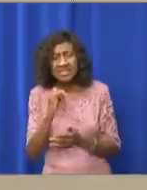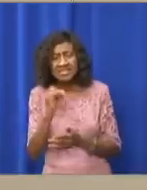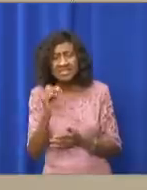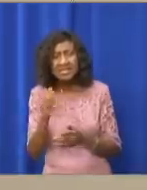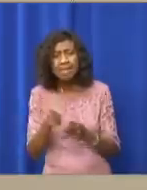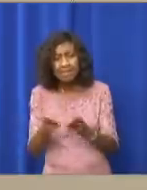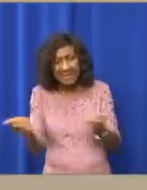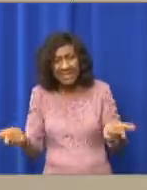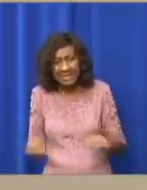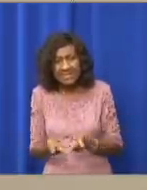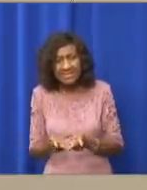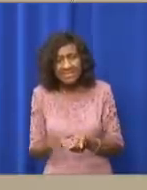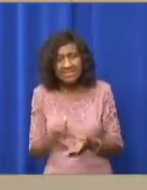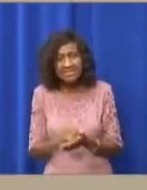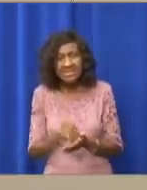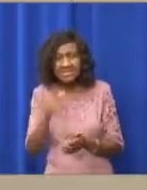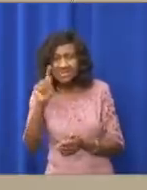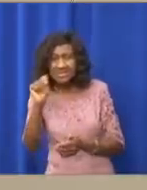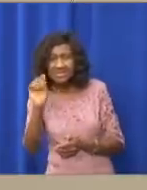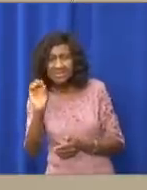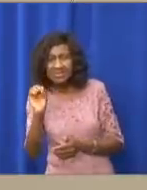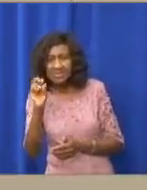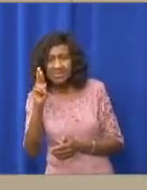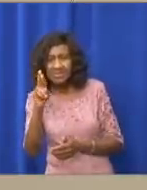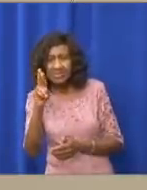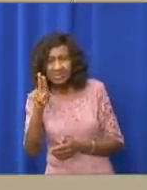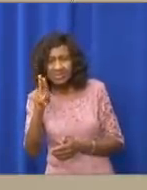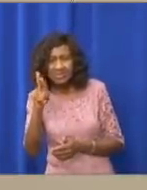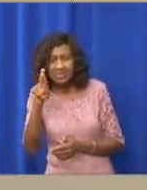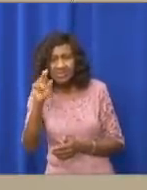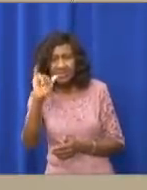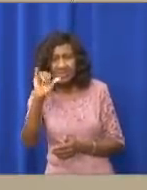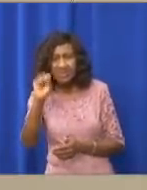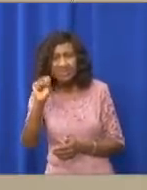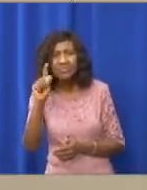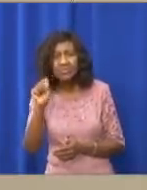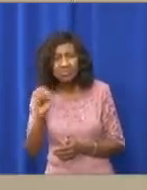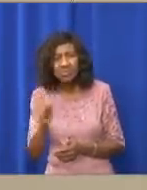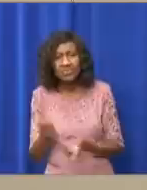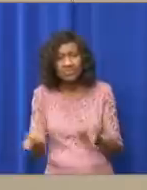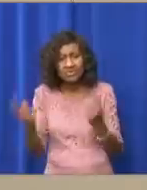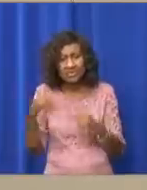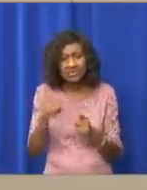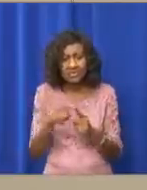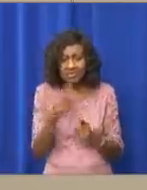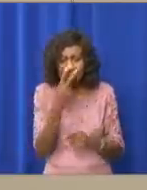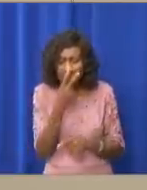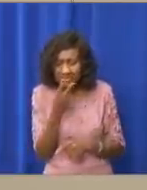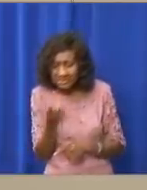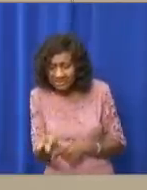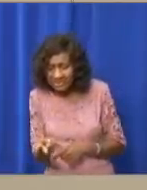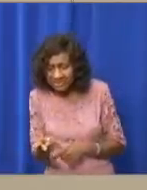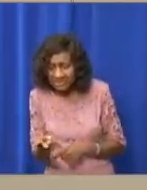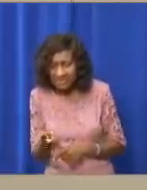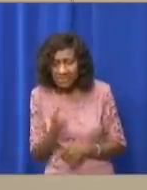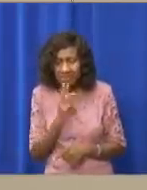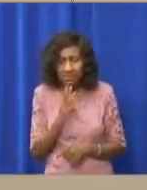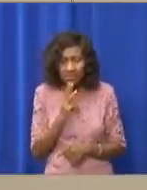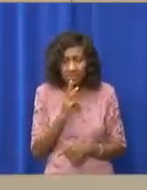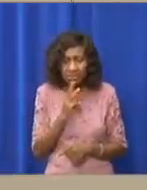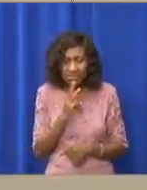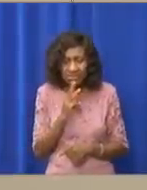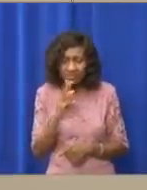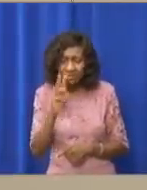an incredibly beautiful and unique place where the water runs to 3 or 4 feet or